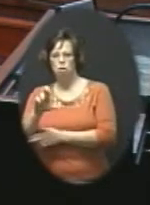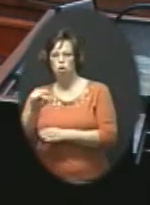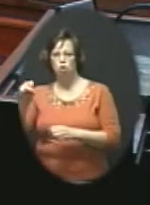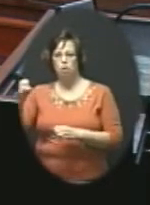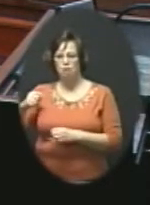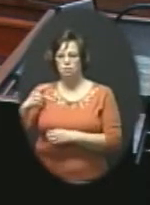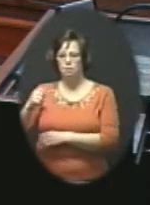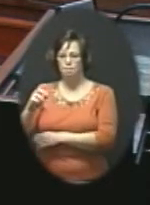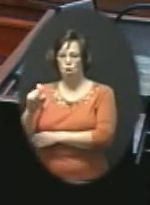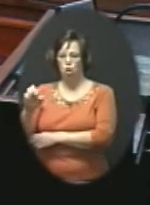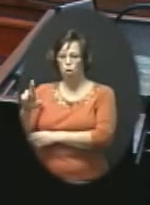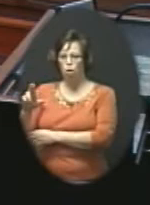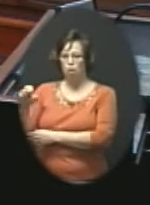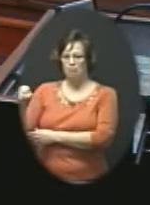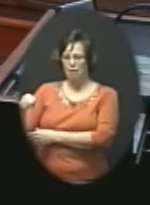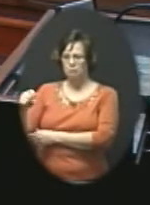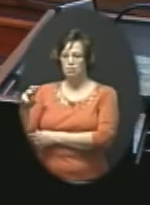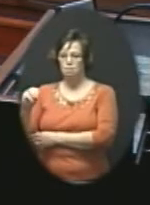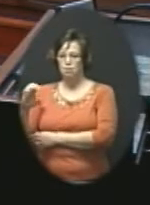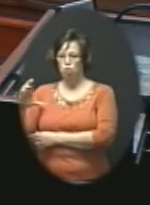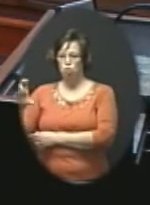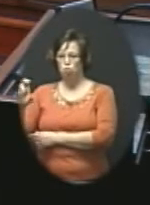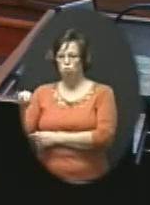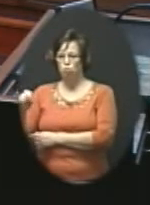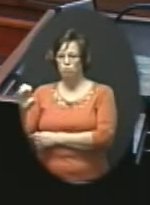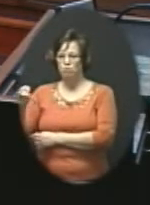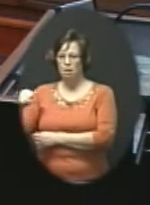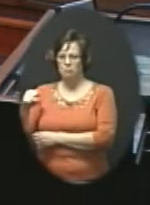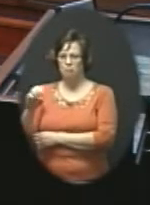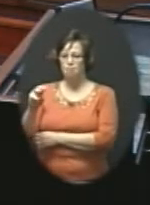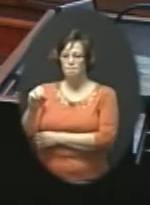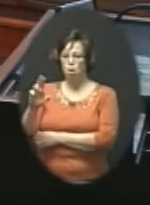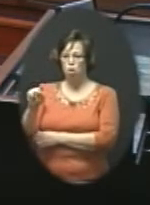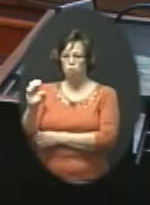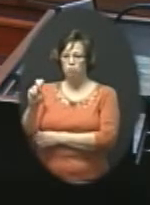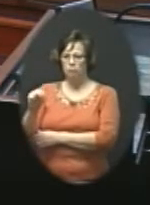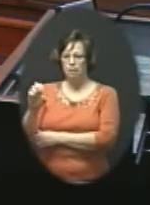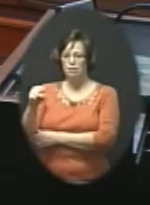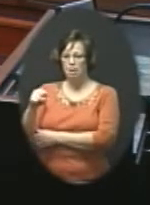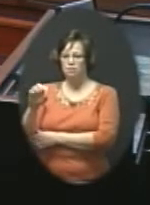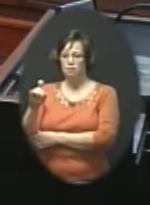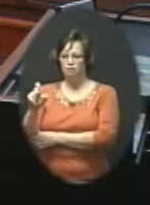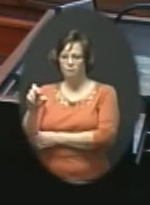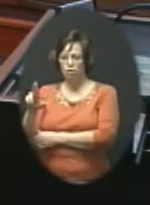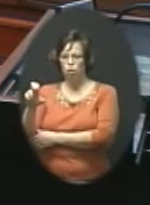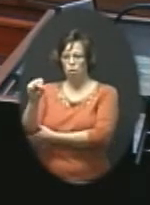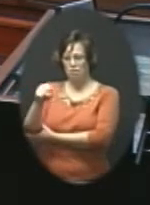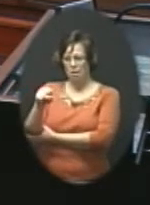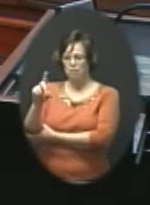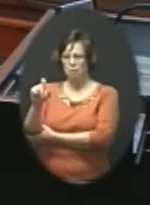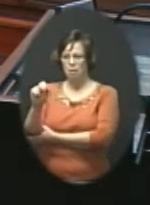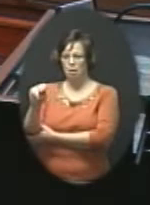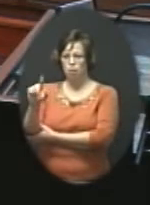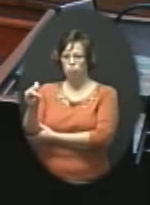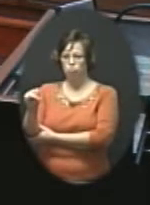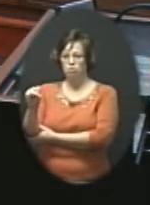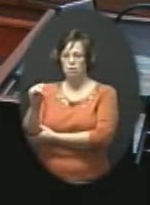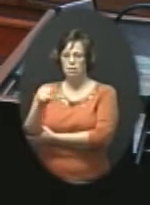Mr. Parker? Yes. Mr. McCune? Yes. Mrs. Martin? Yes. Mrs. Felter? Yes. Dr. Daniels? Yes.